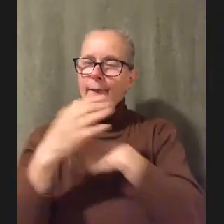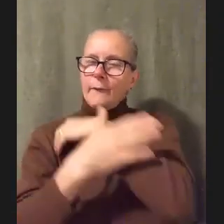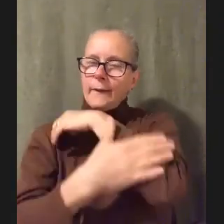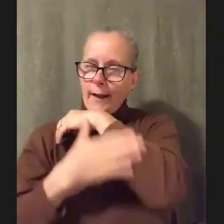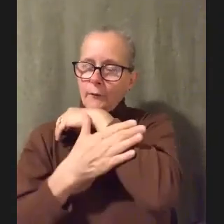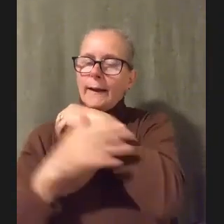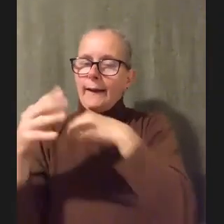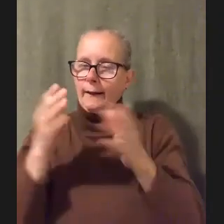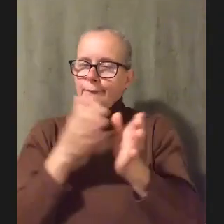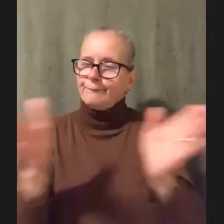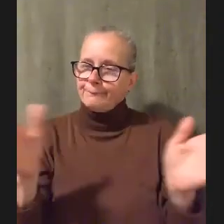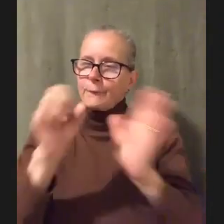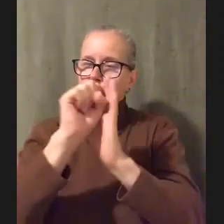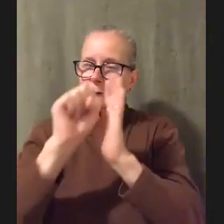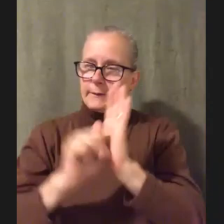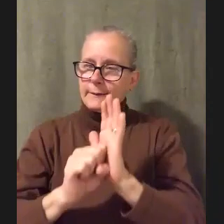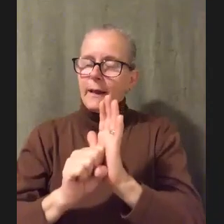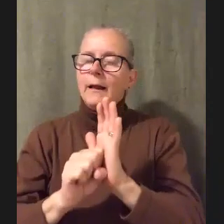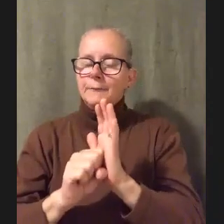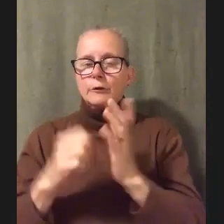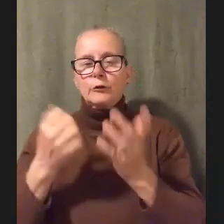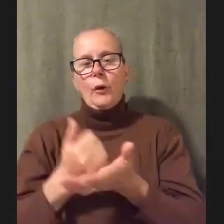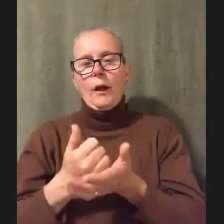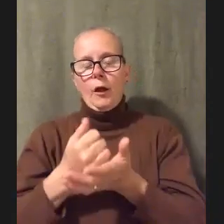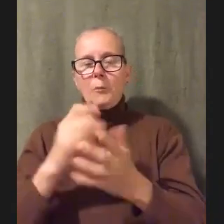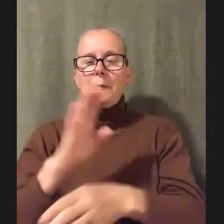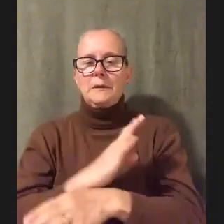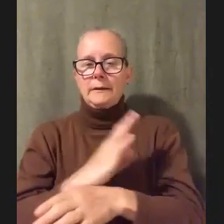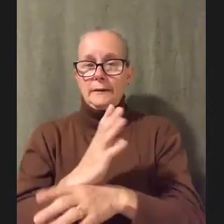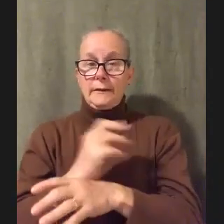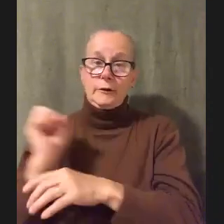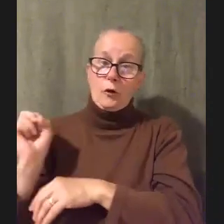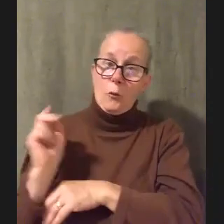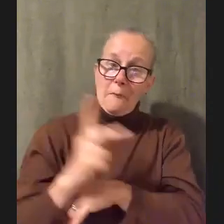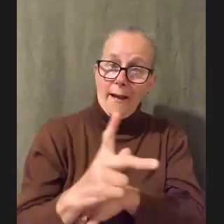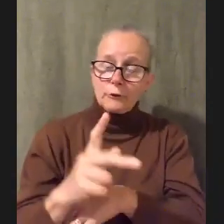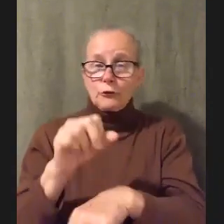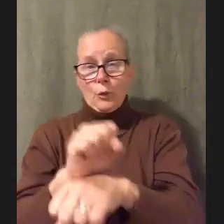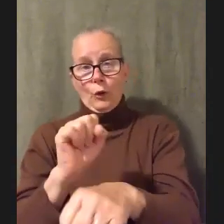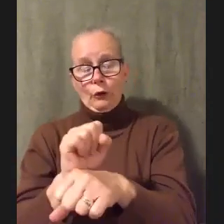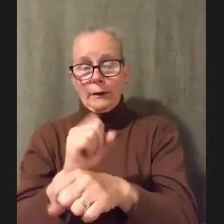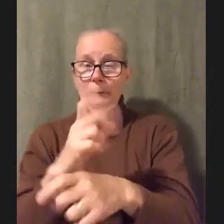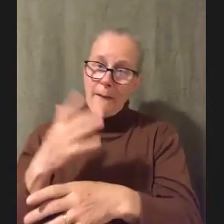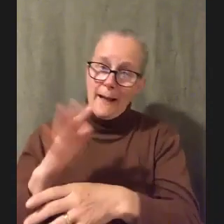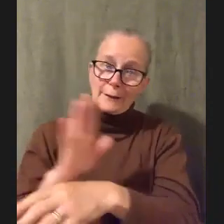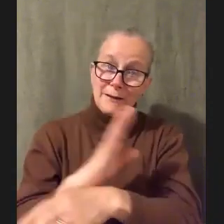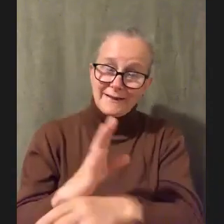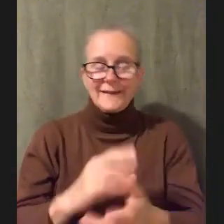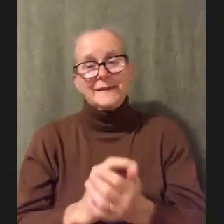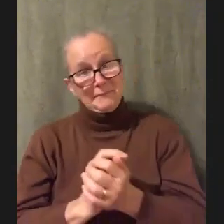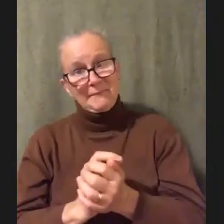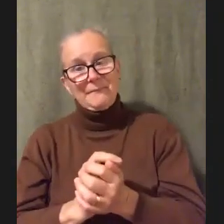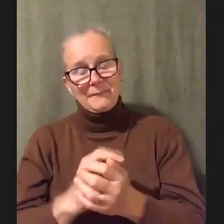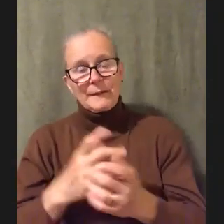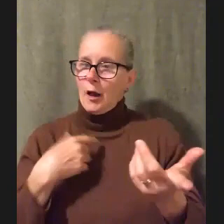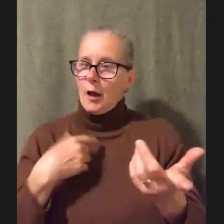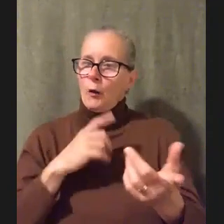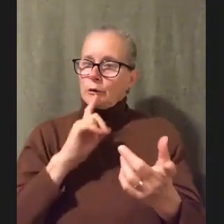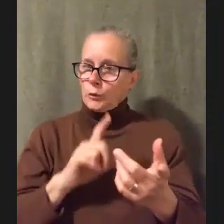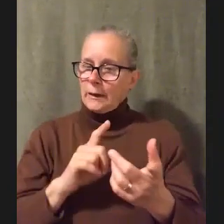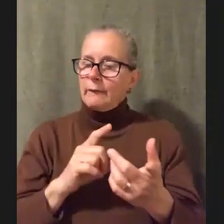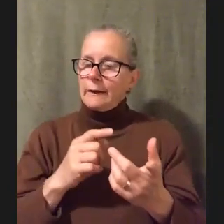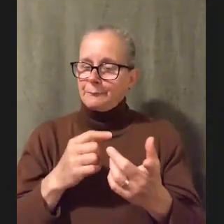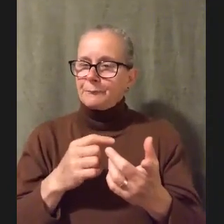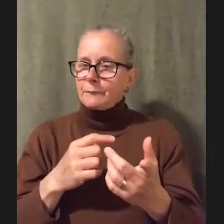throughout the state to help businesses get back on. Along that lines, it's been widely reported, and